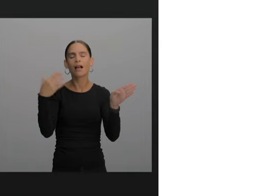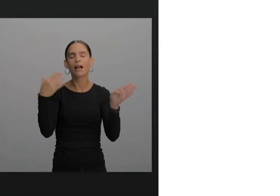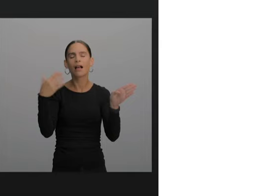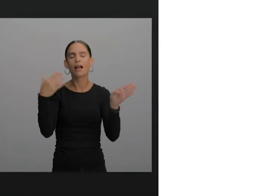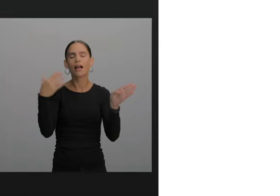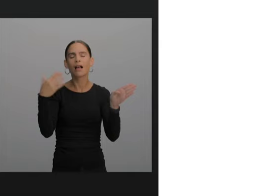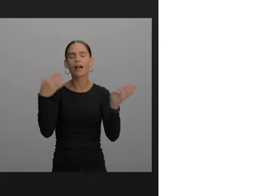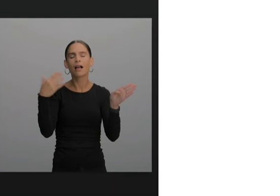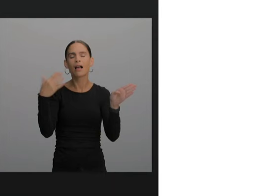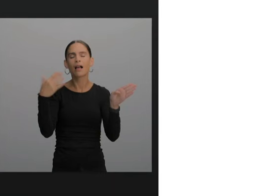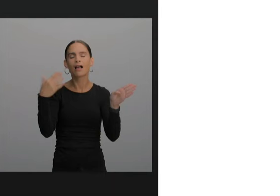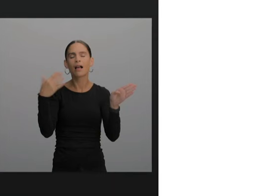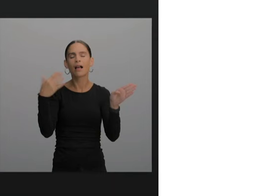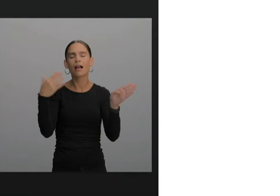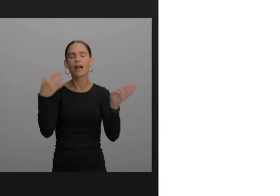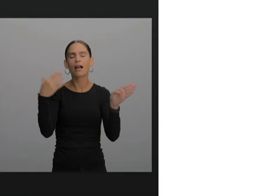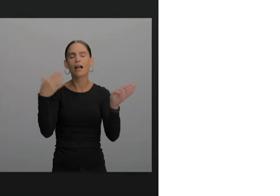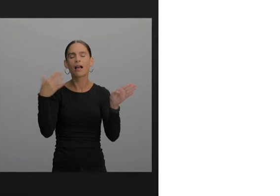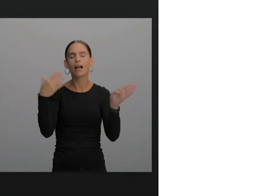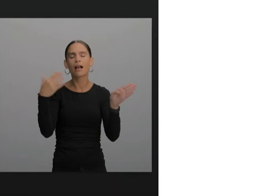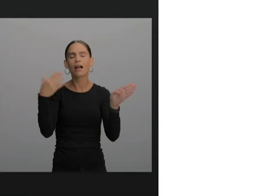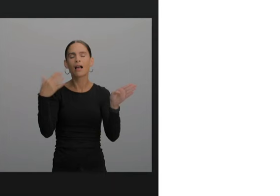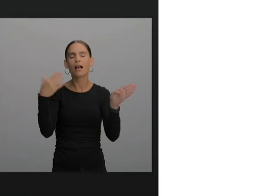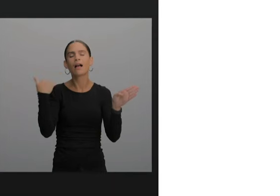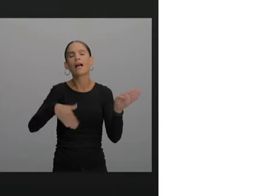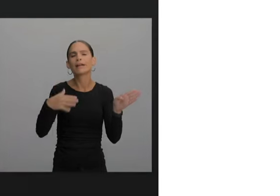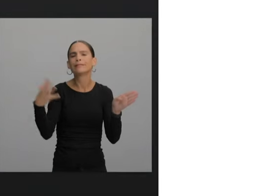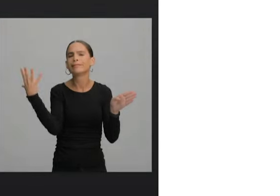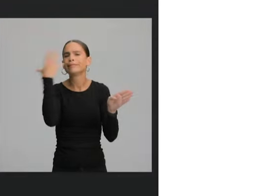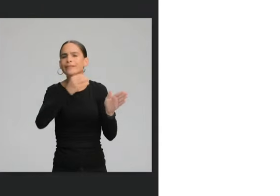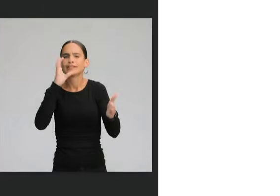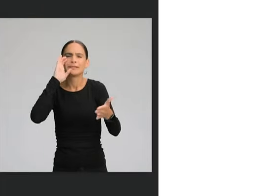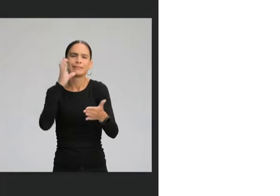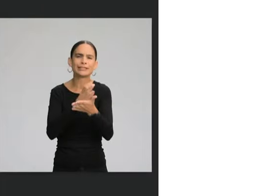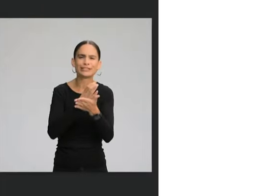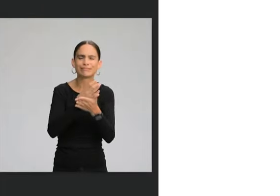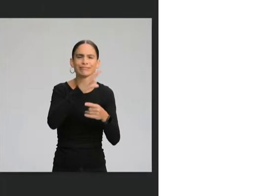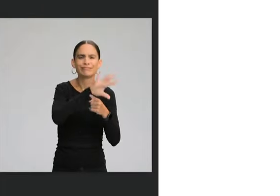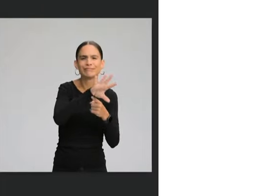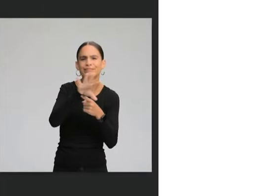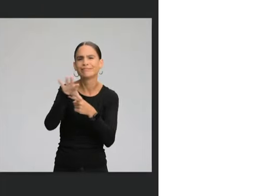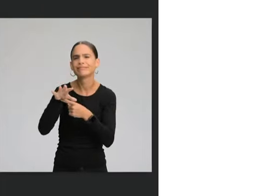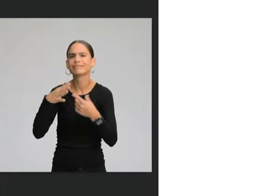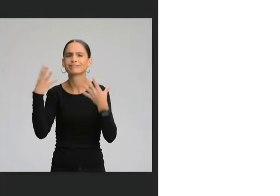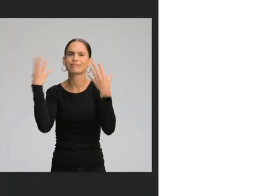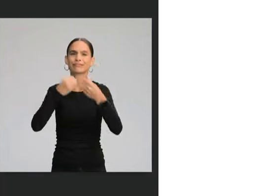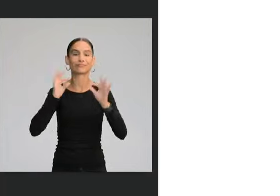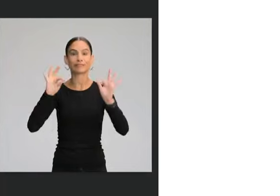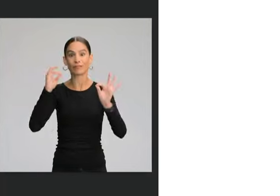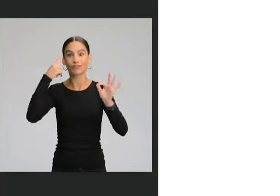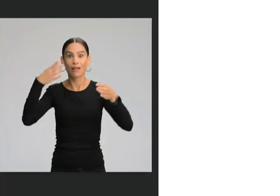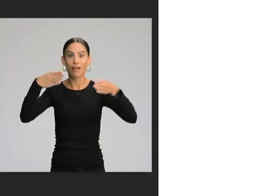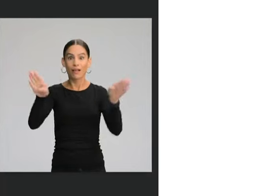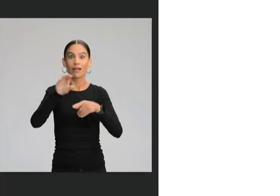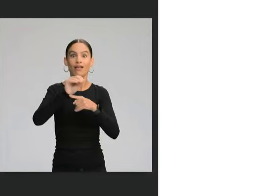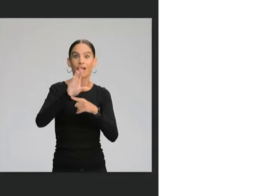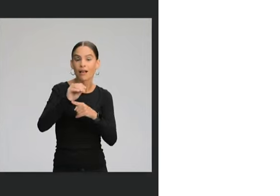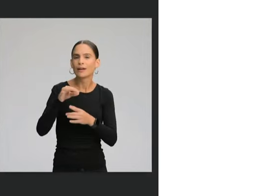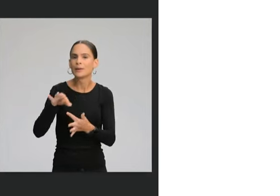saying. iPhone kind of dumbs things down sometimes, so you're, like, not even sure. Which is Apple, great for wider shots and unique